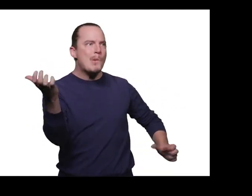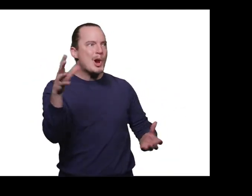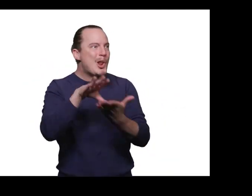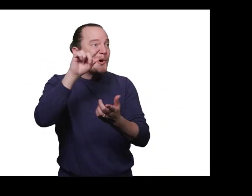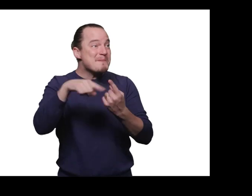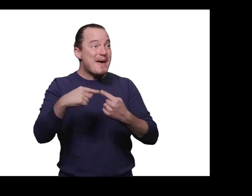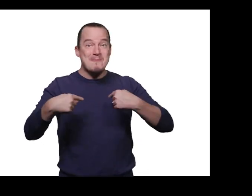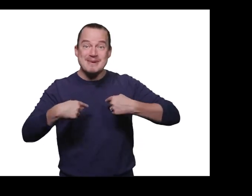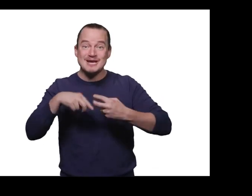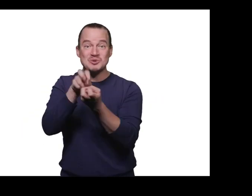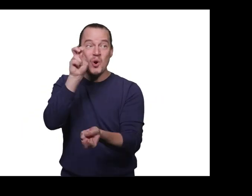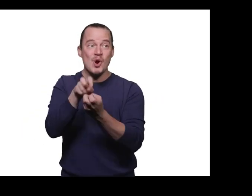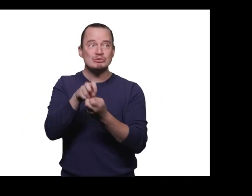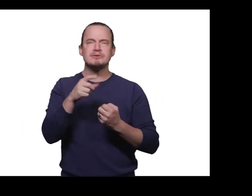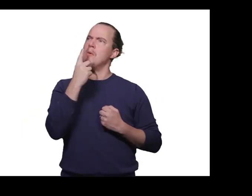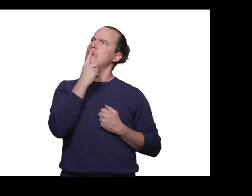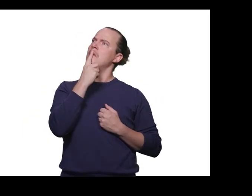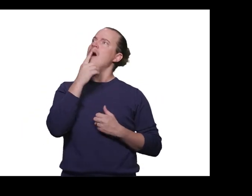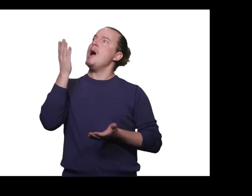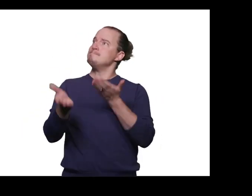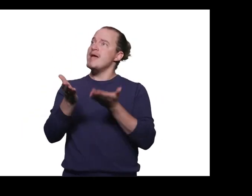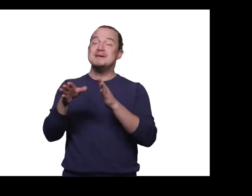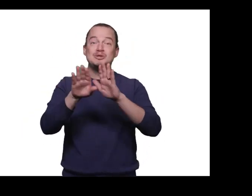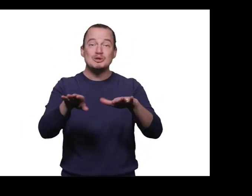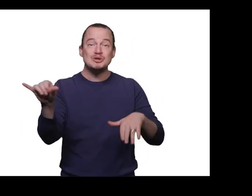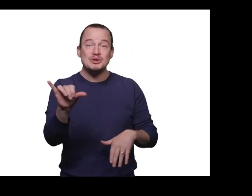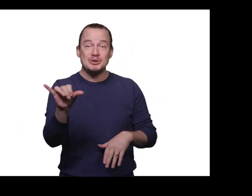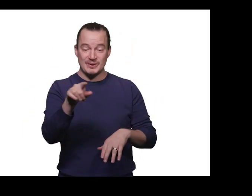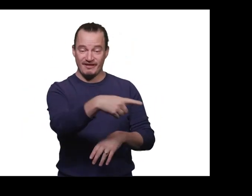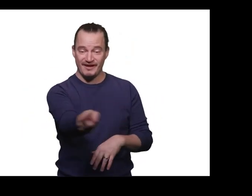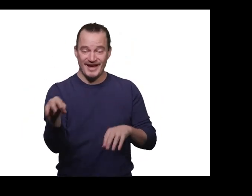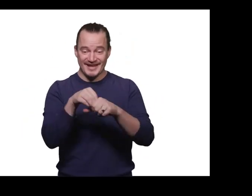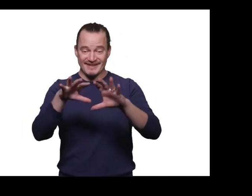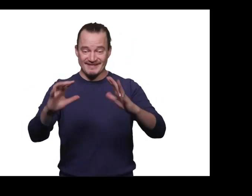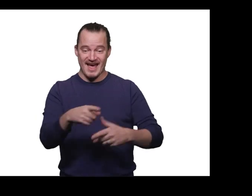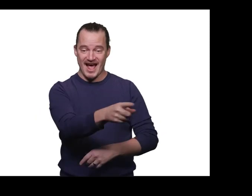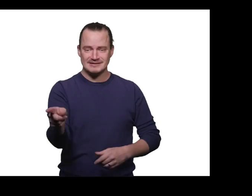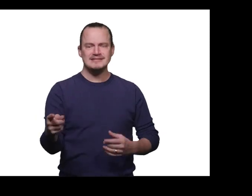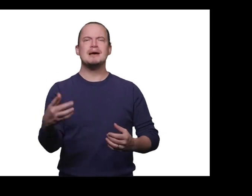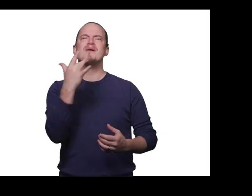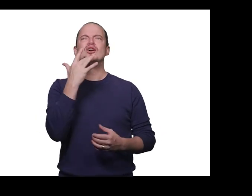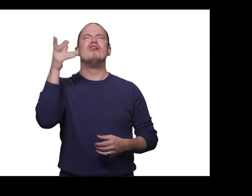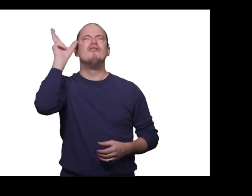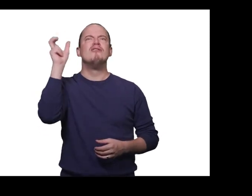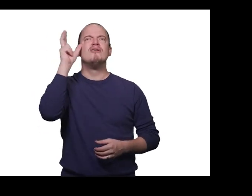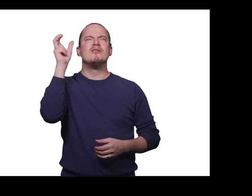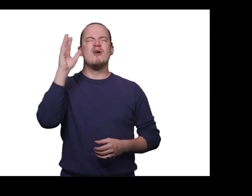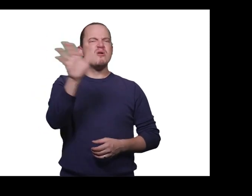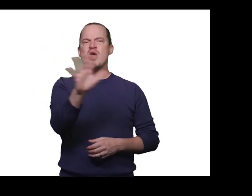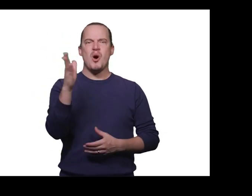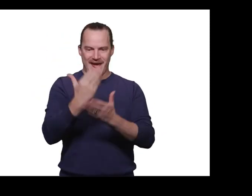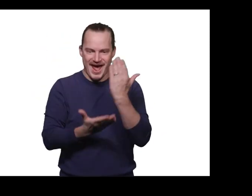about squirrels, and maybe the children in the class really like hands on experiences